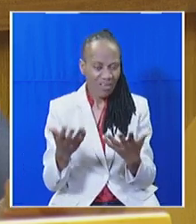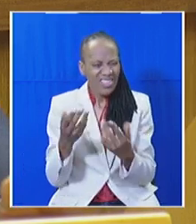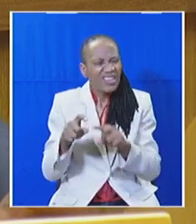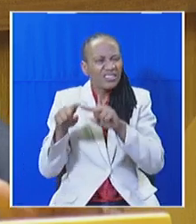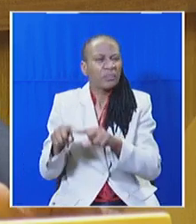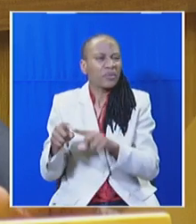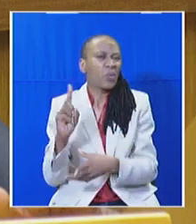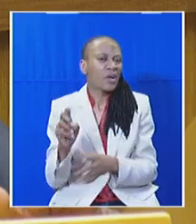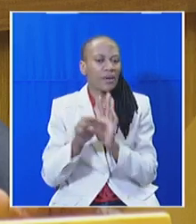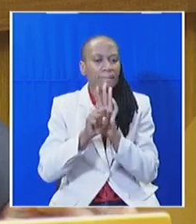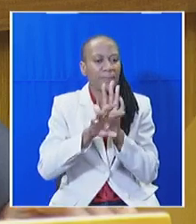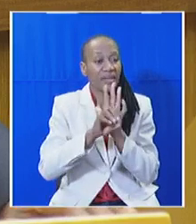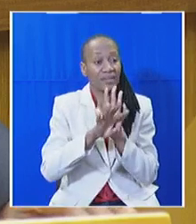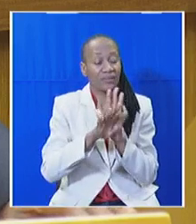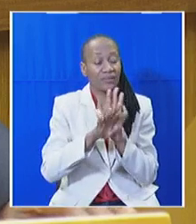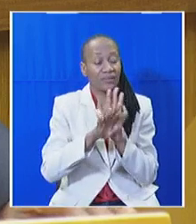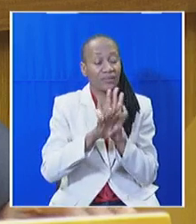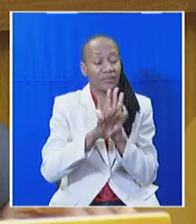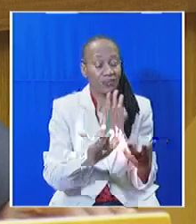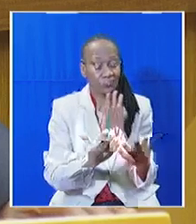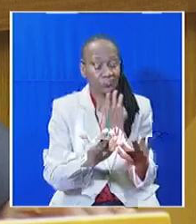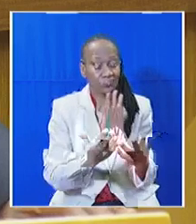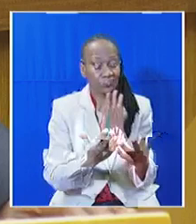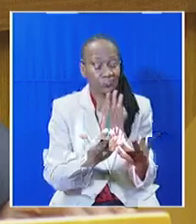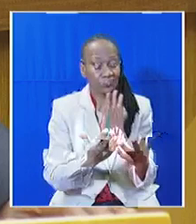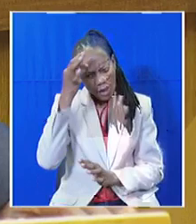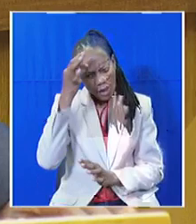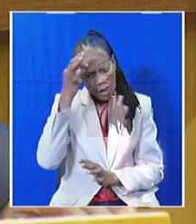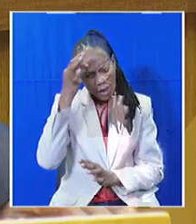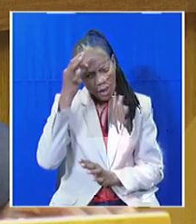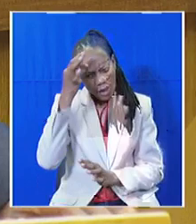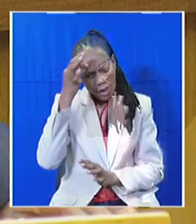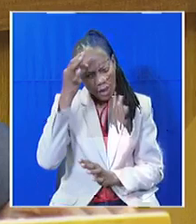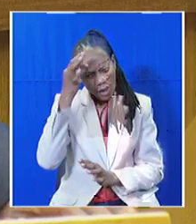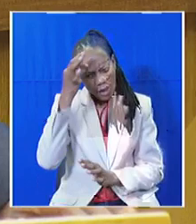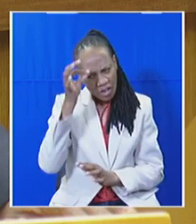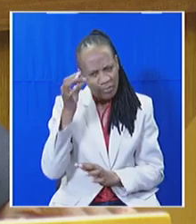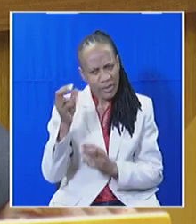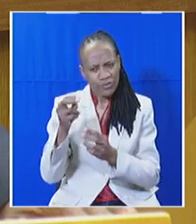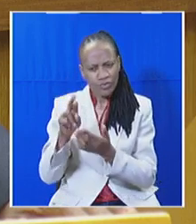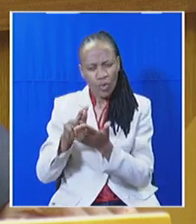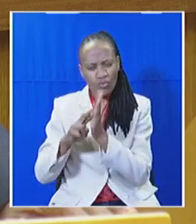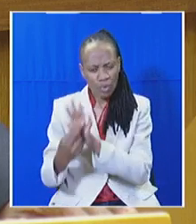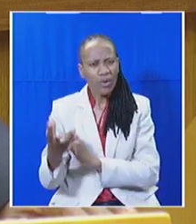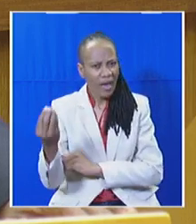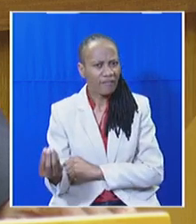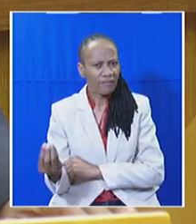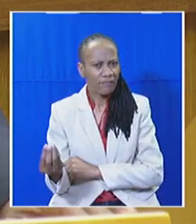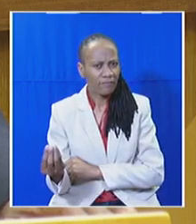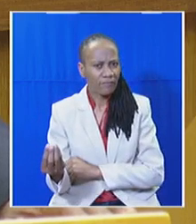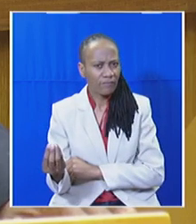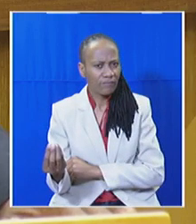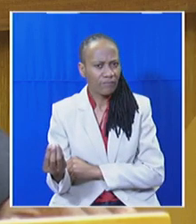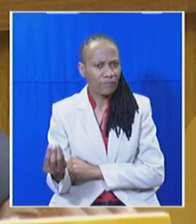forces on one side. There is a government play on the other.